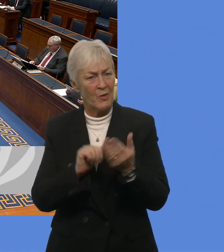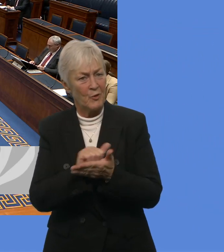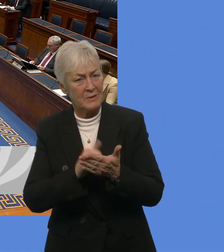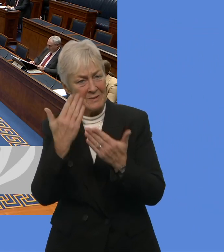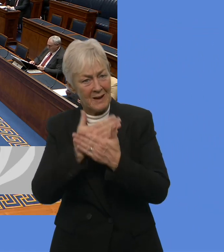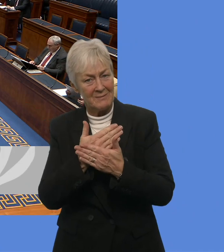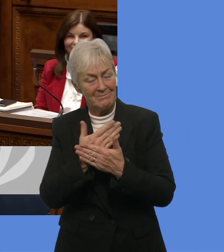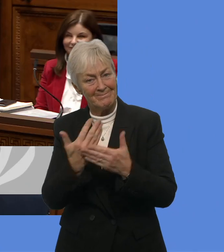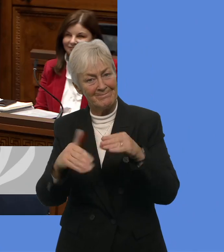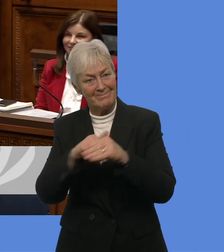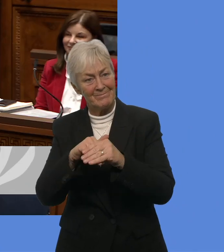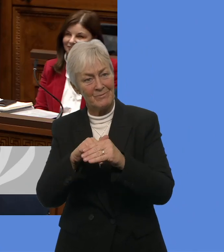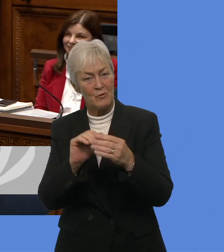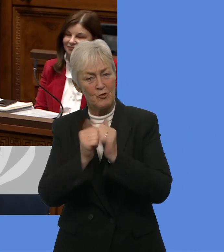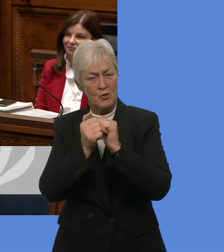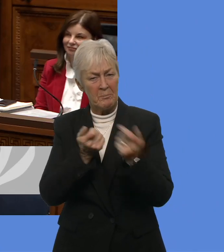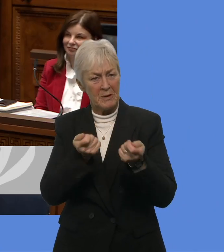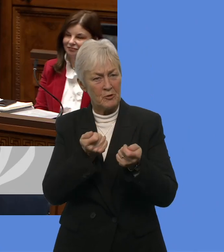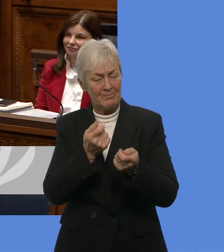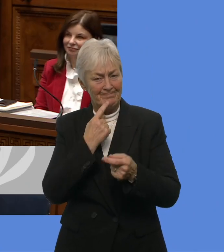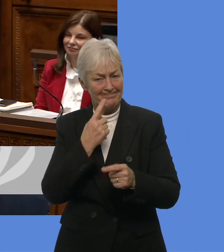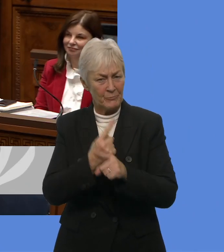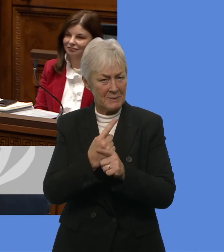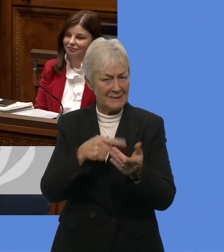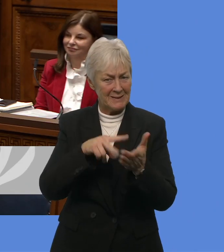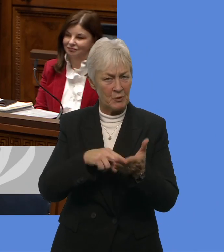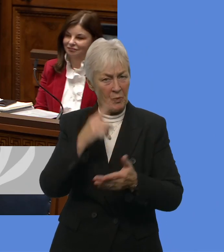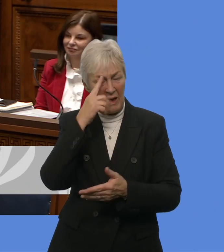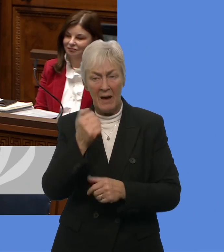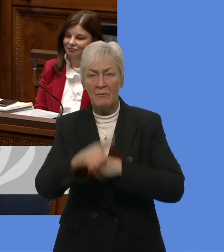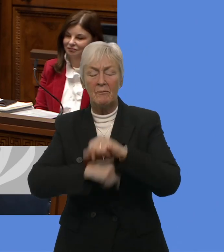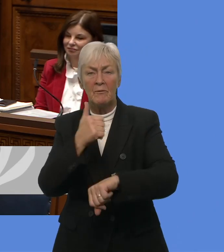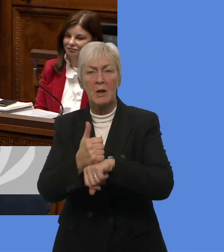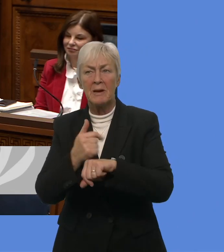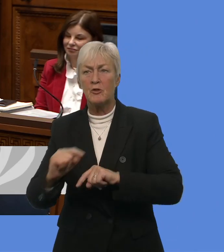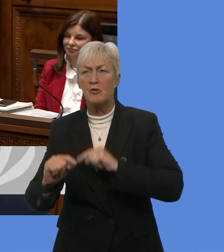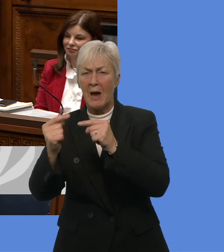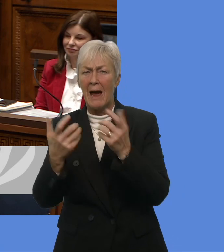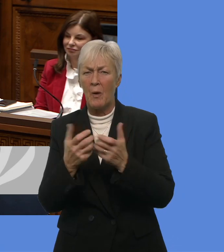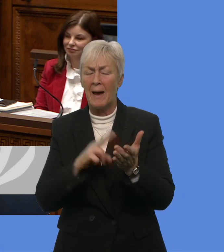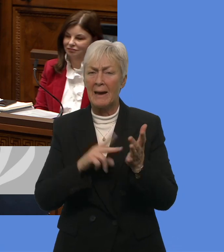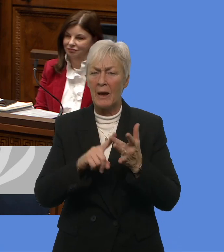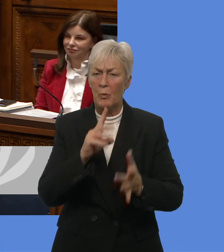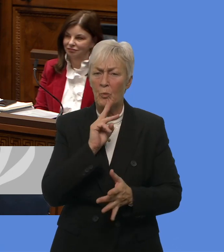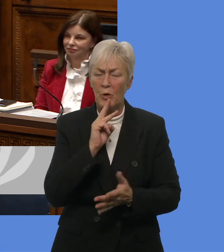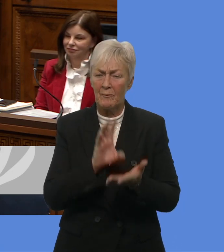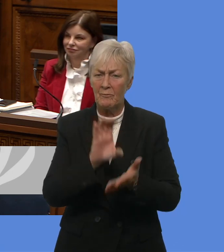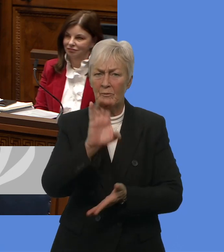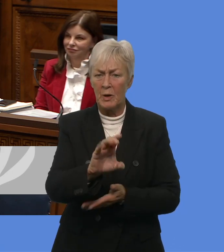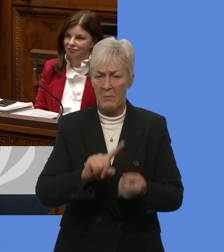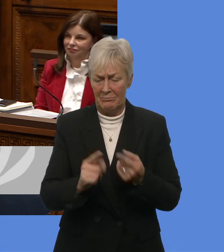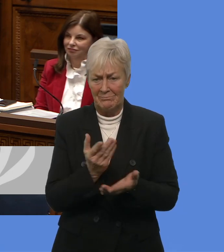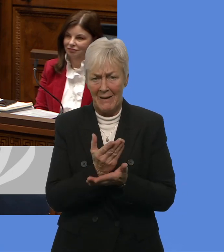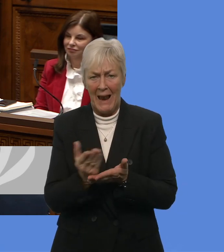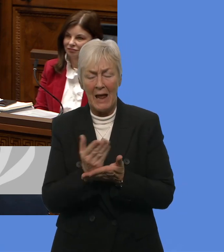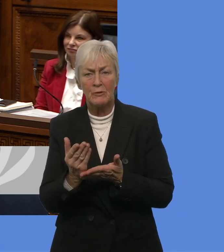the Infrastructure Minister was on TV explaining that he didn't really think there were fundamental challenges with how NI Water was funded, but clearly there are,